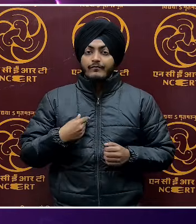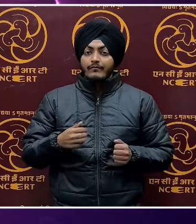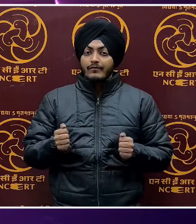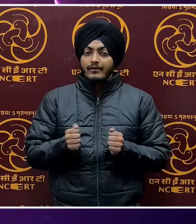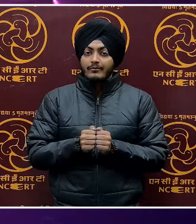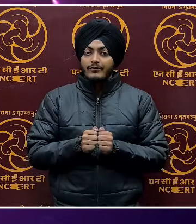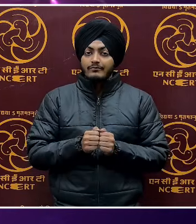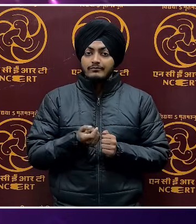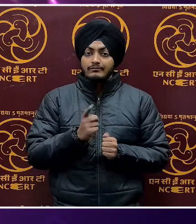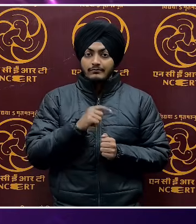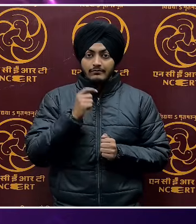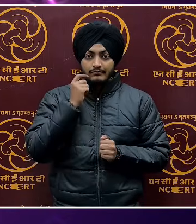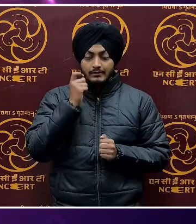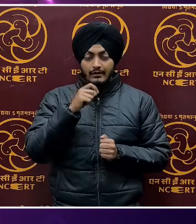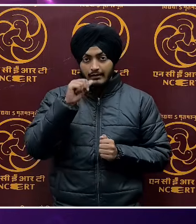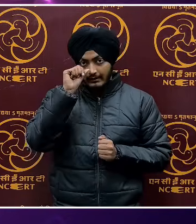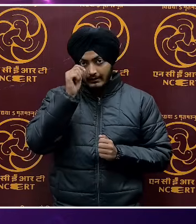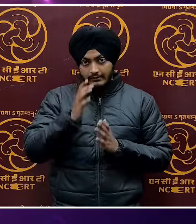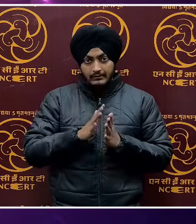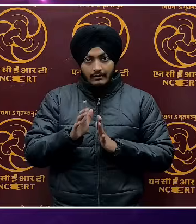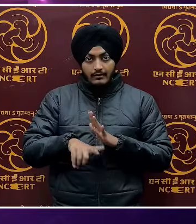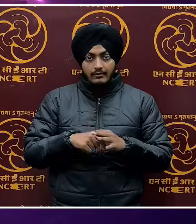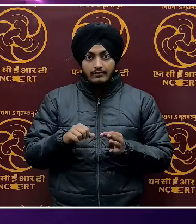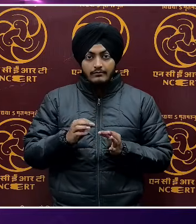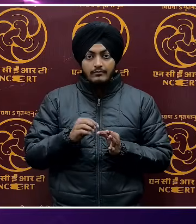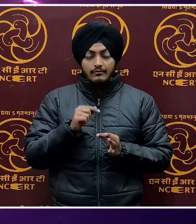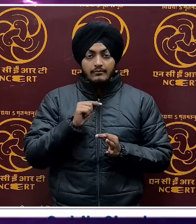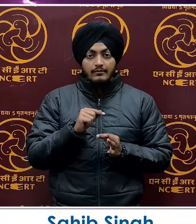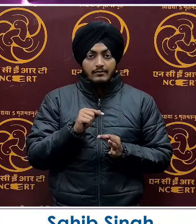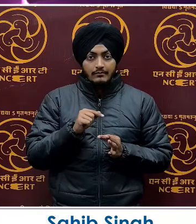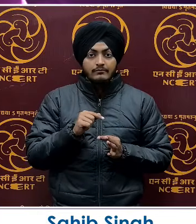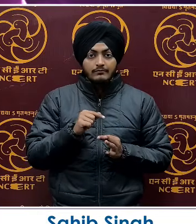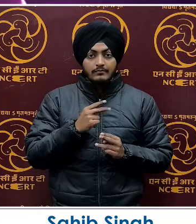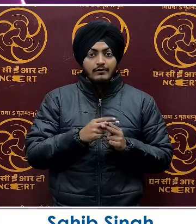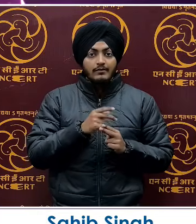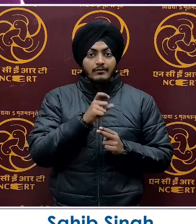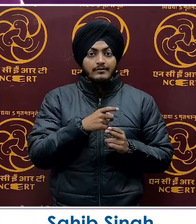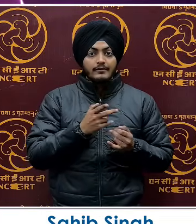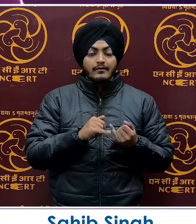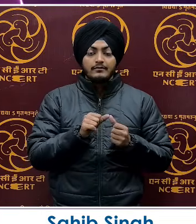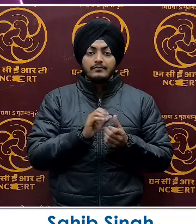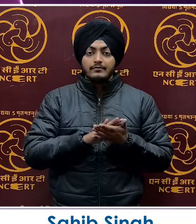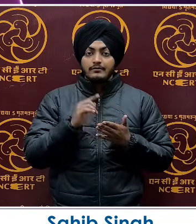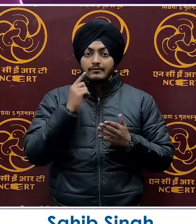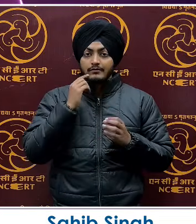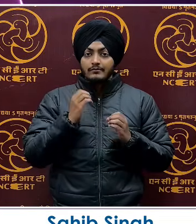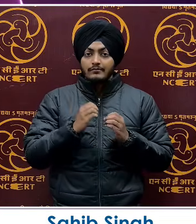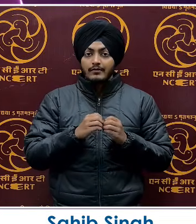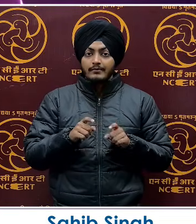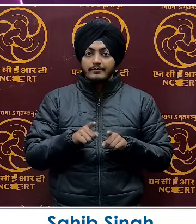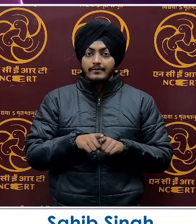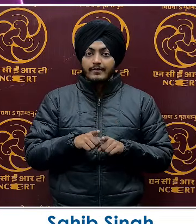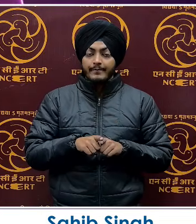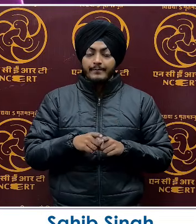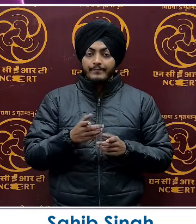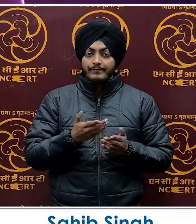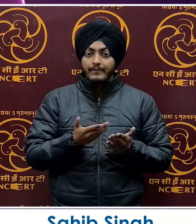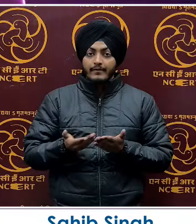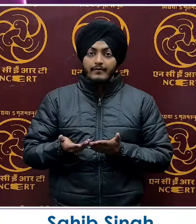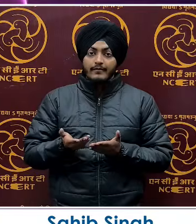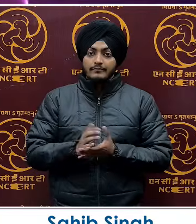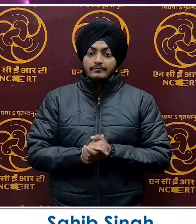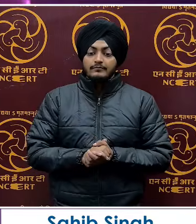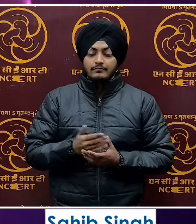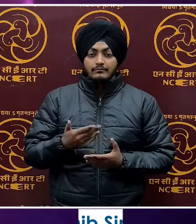our Indian Sign Language interpreter, Mr. Sahib Singh. Sahib, I welcome you to the session as well. So, ma'am, little drops of water,